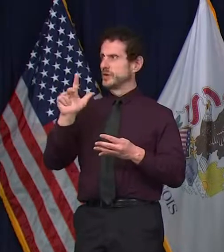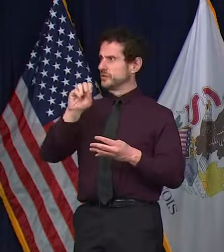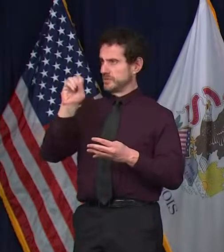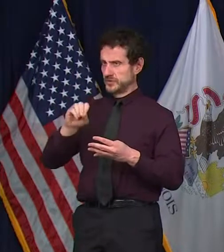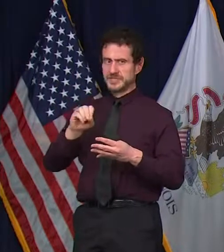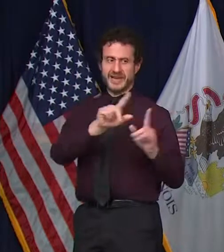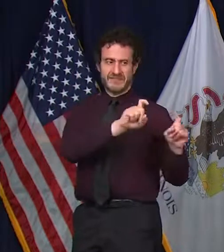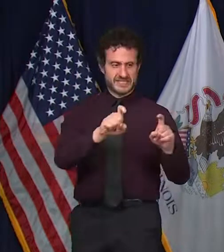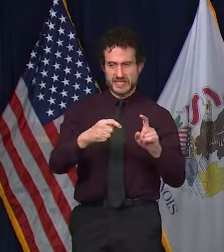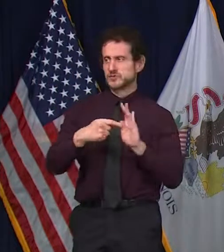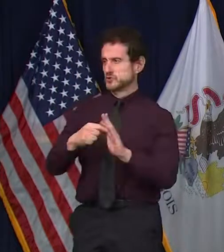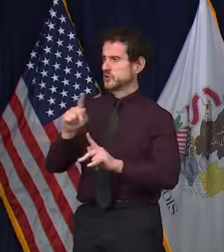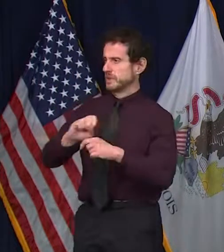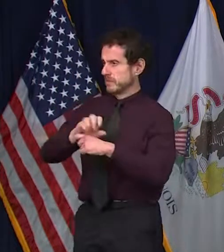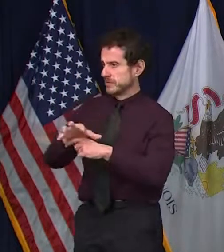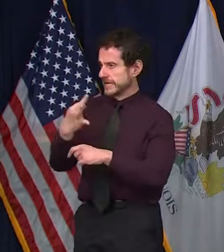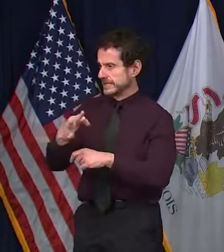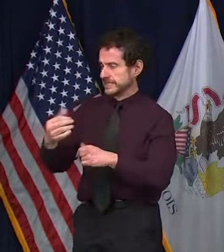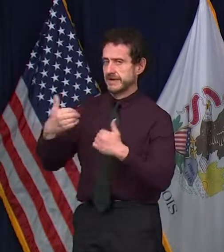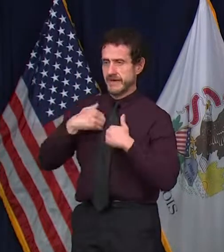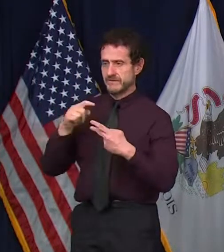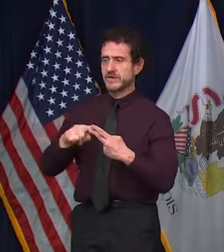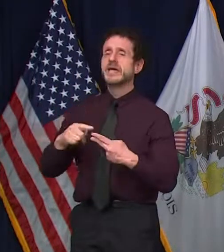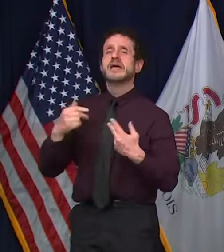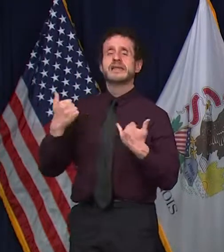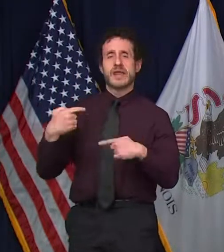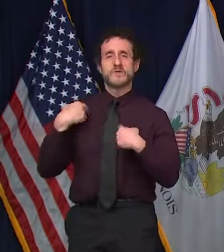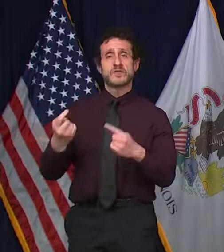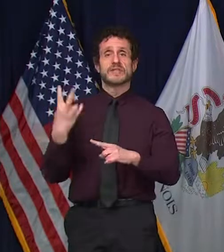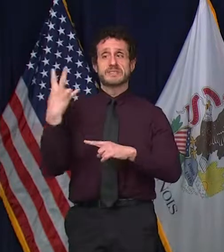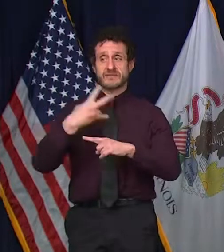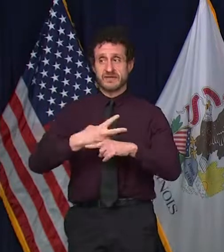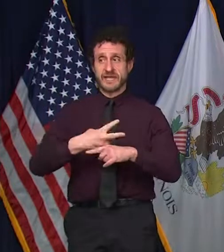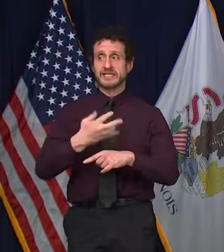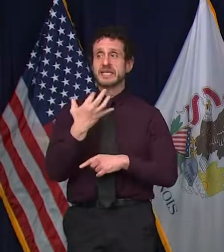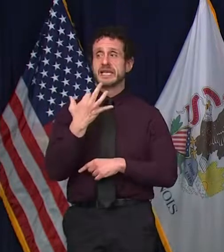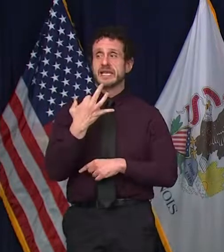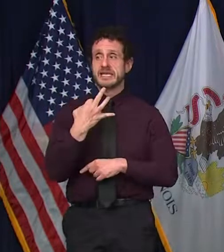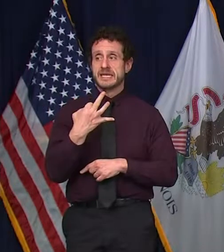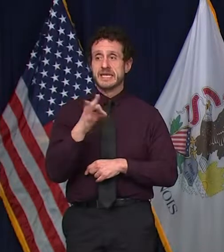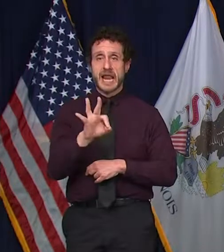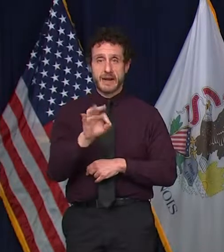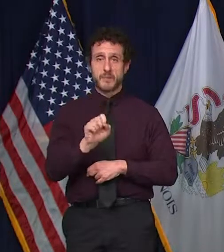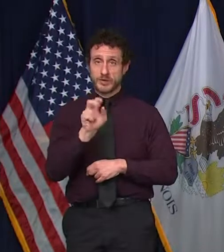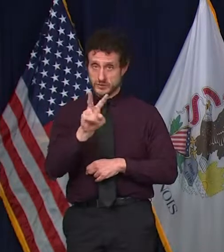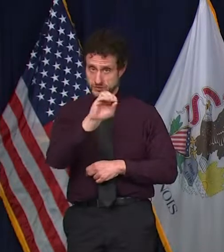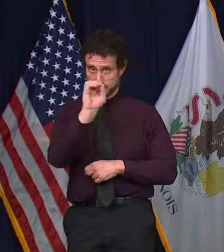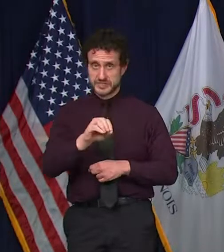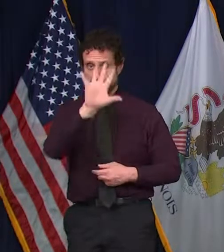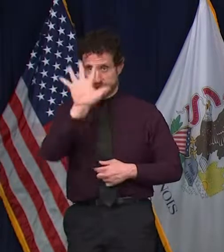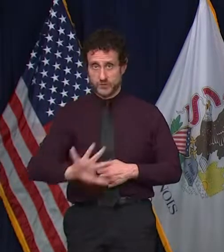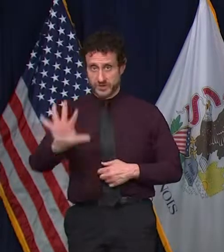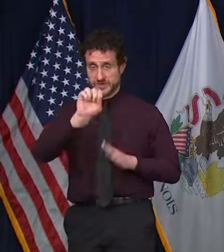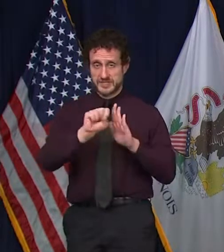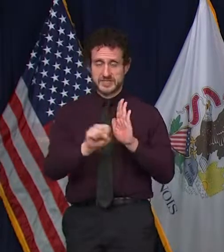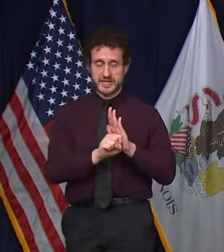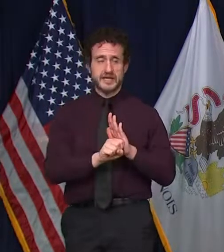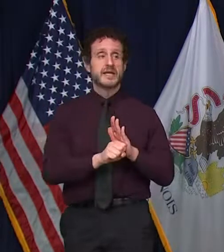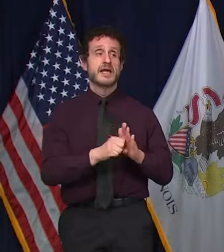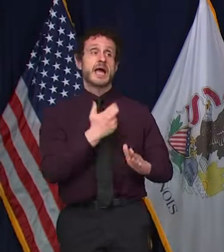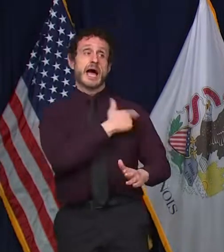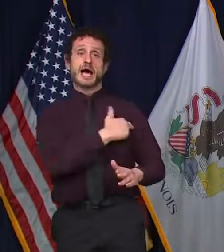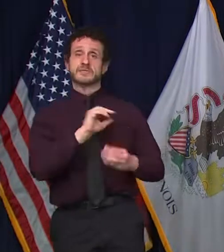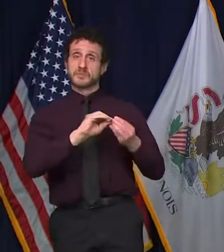averaging 9.2% for the last 7 days. COVID-related hospitalizations, which had been